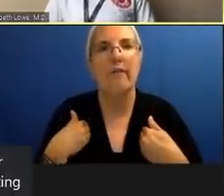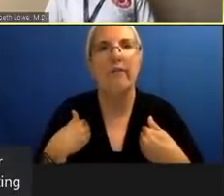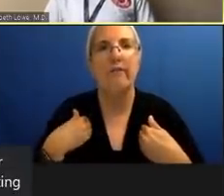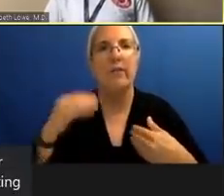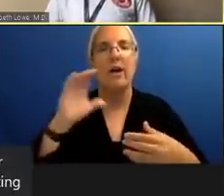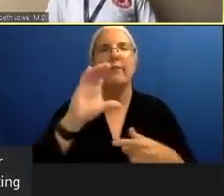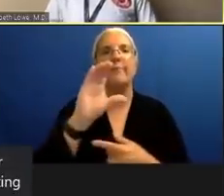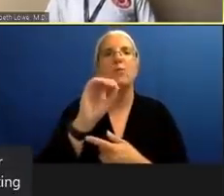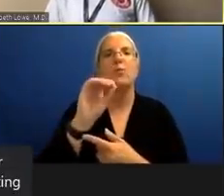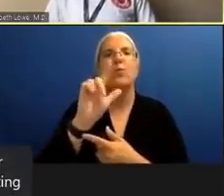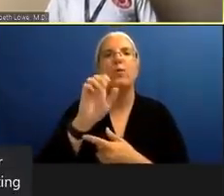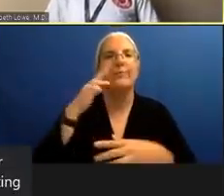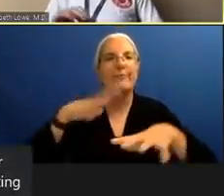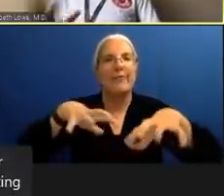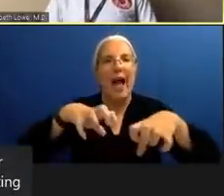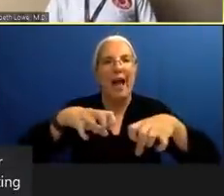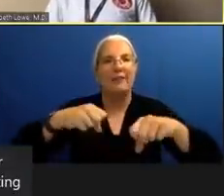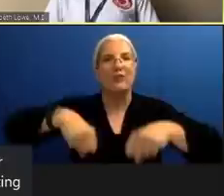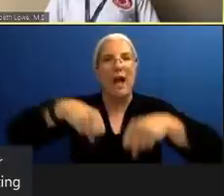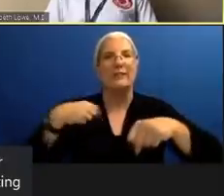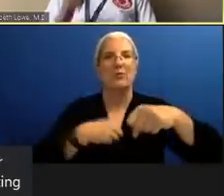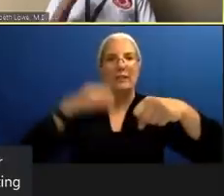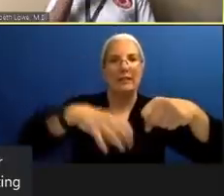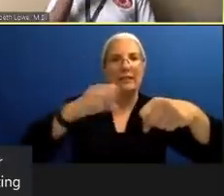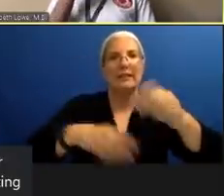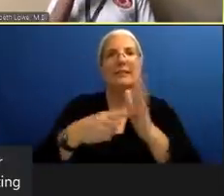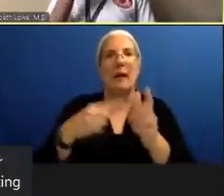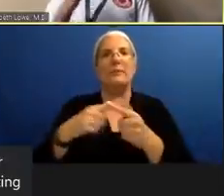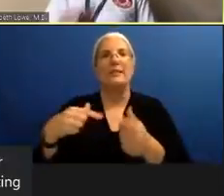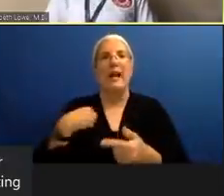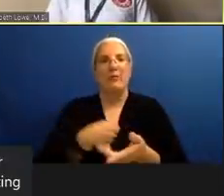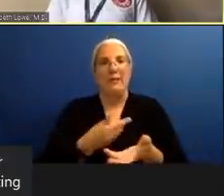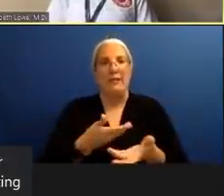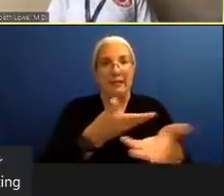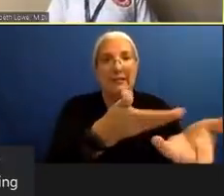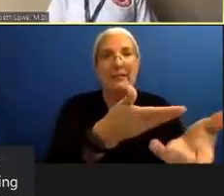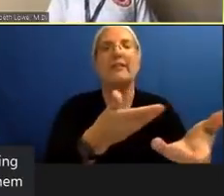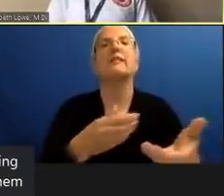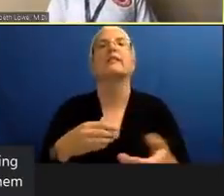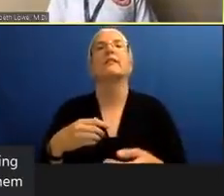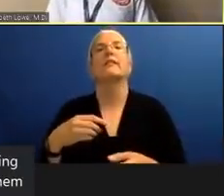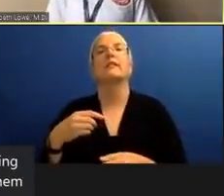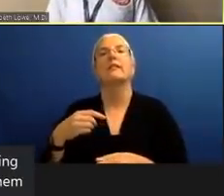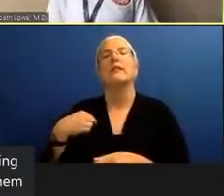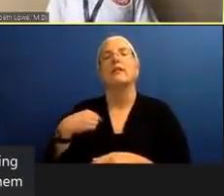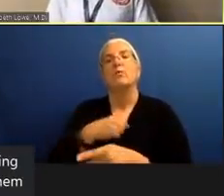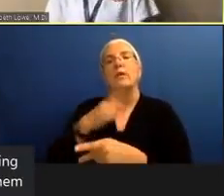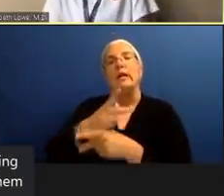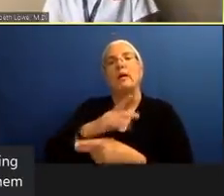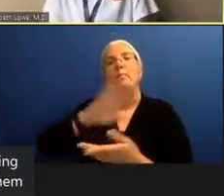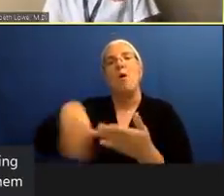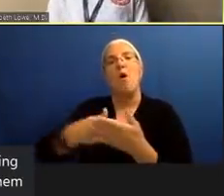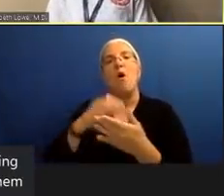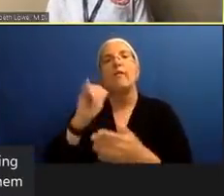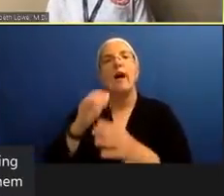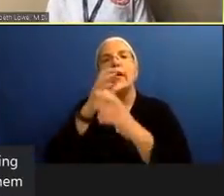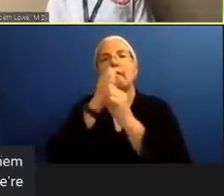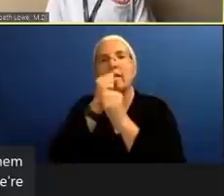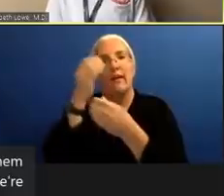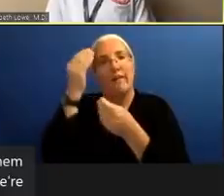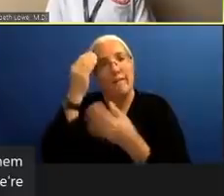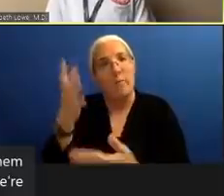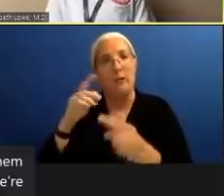methodically label them and roll them up and keep track of all the demographics of the people we're testing and send them off to the lab.